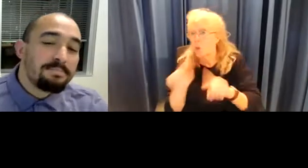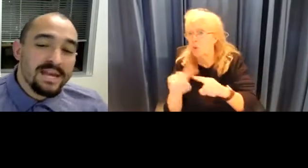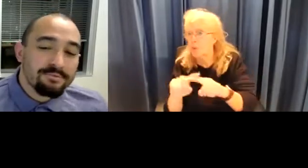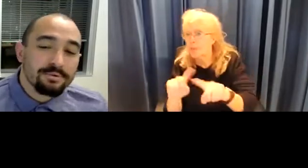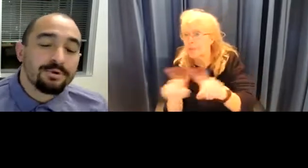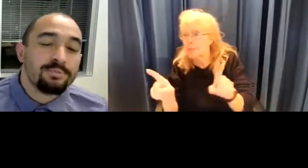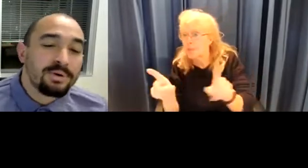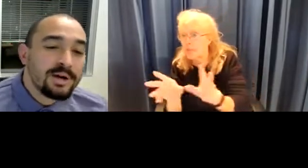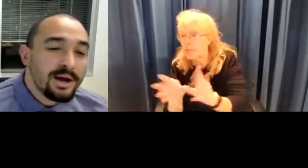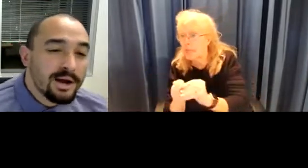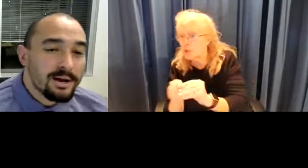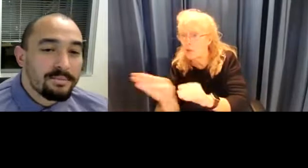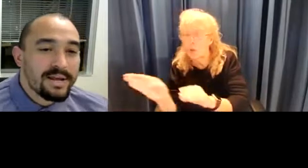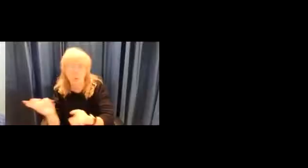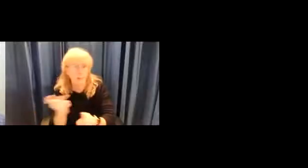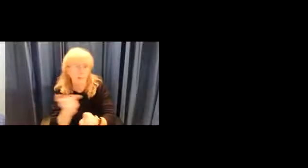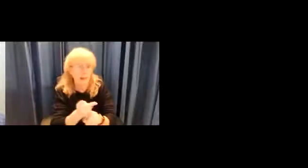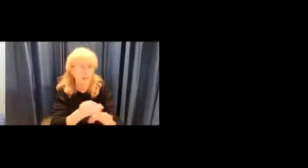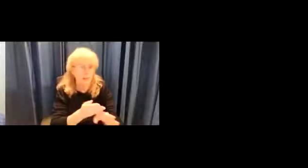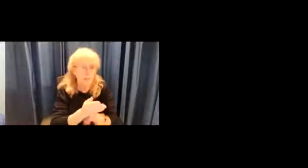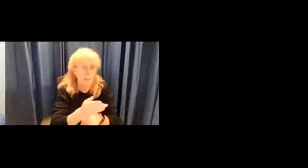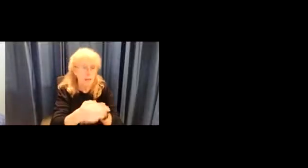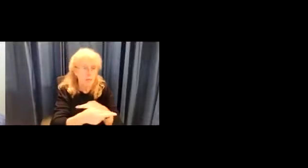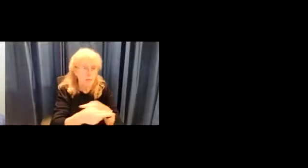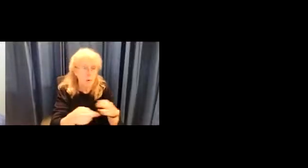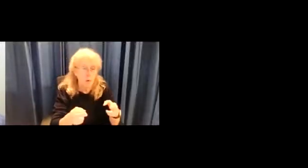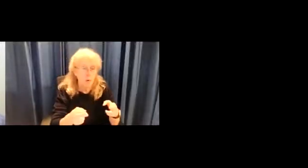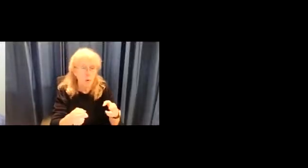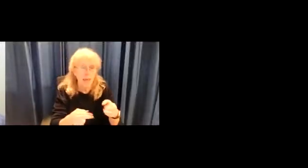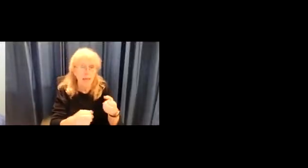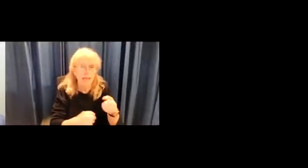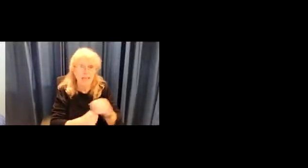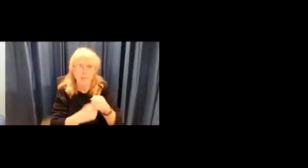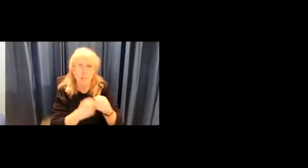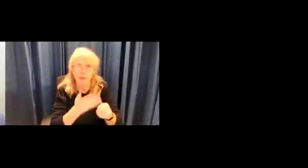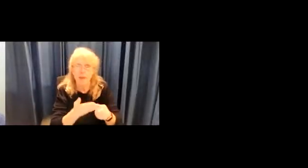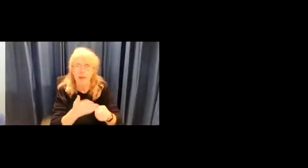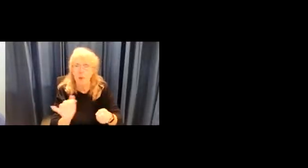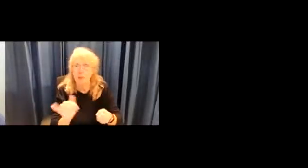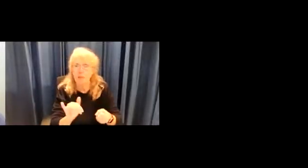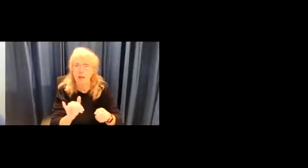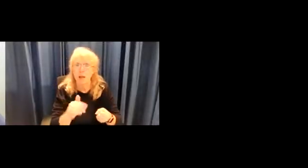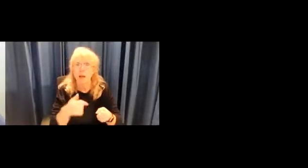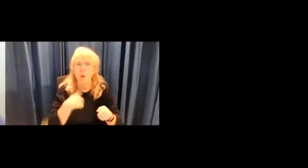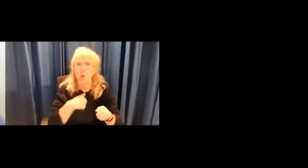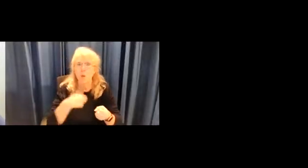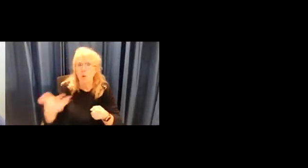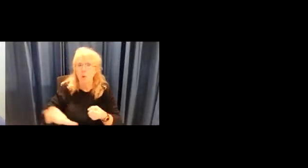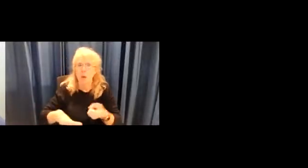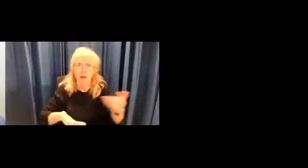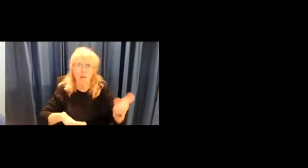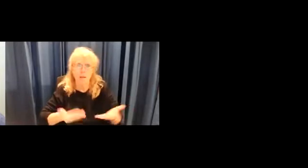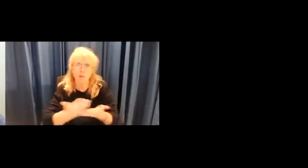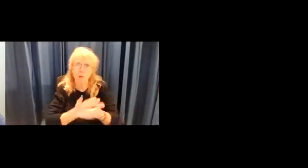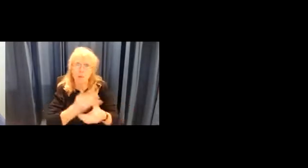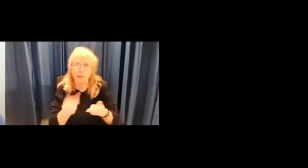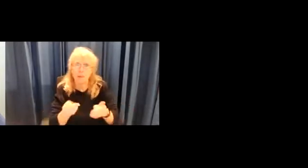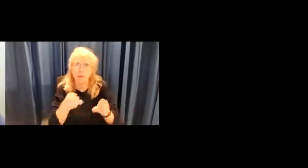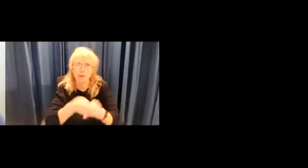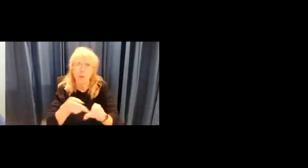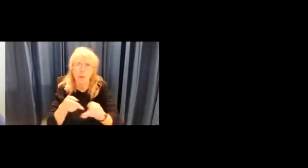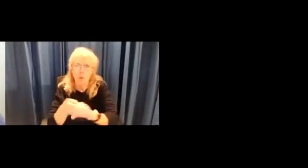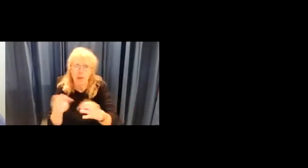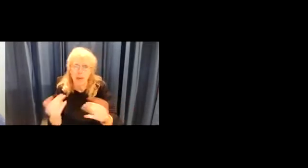back to the main room and get support there as well. And as we're welcoming new folks into this space, I'm going